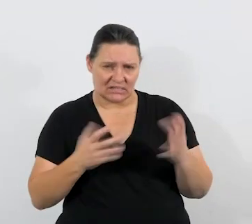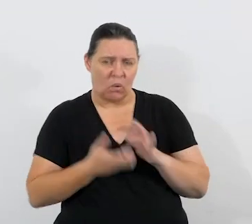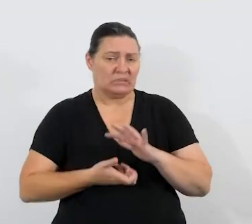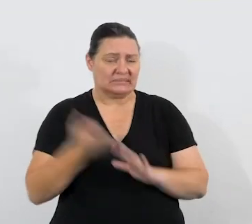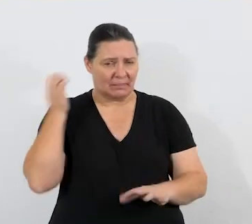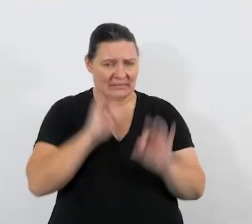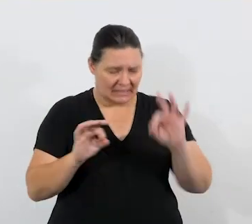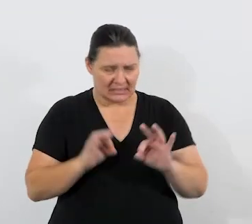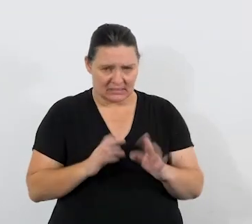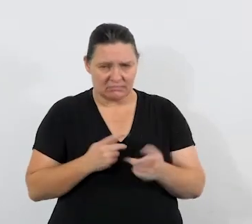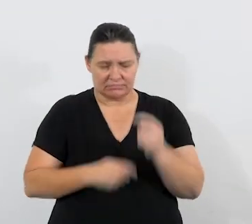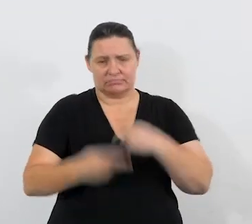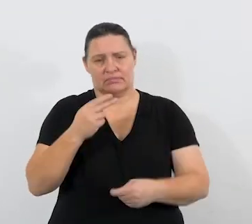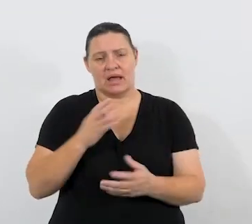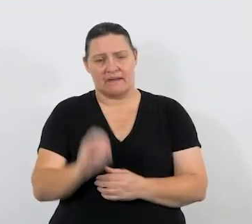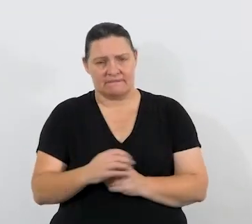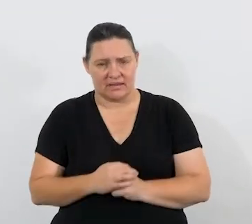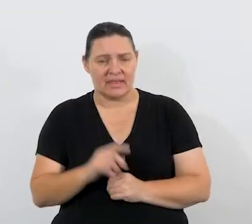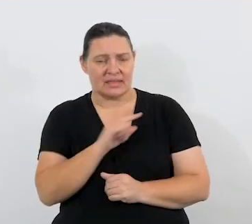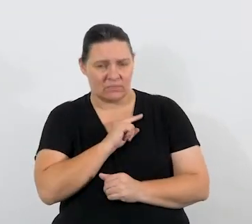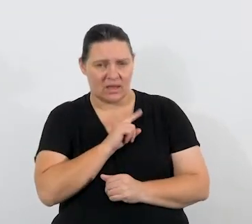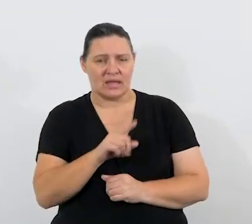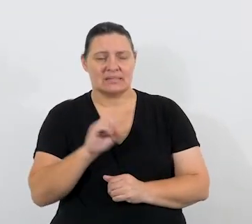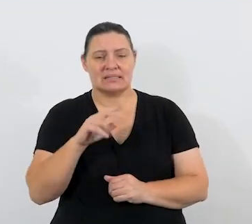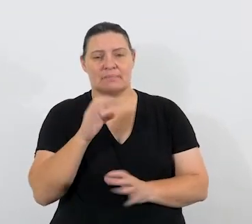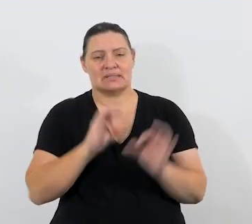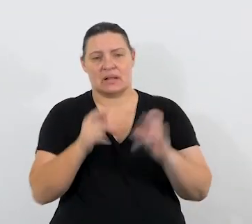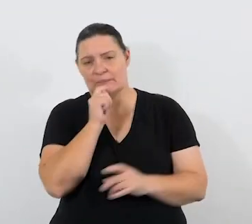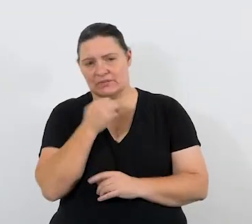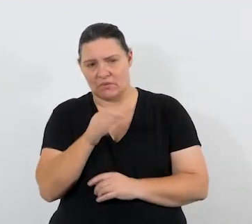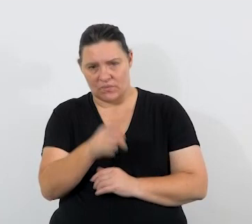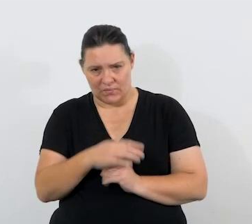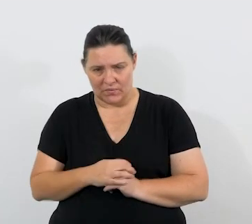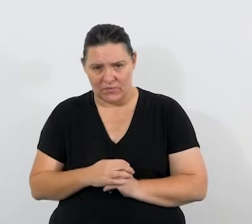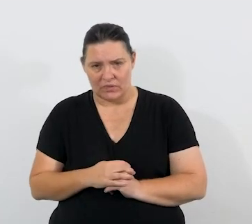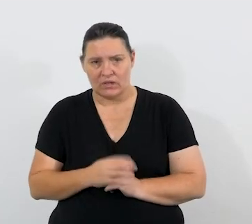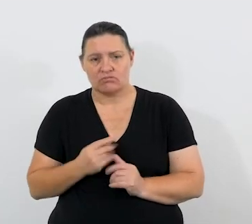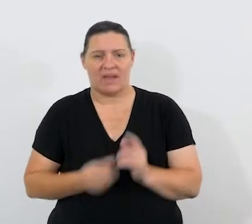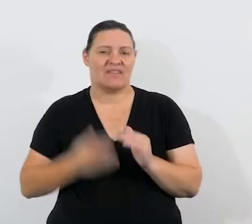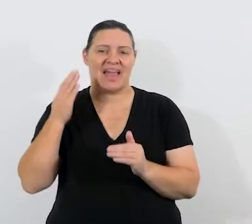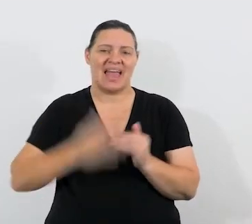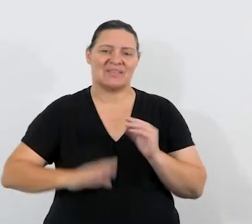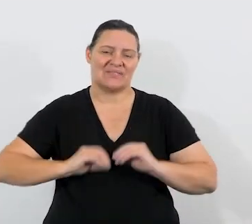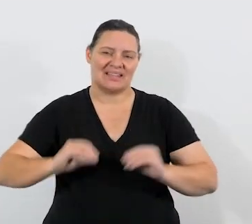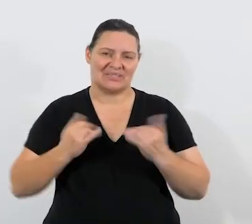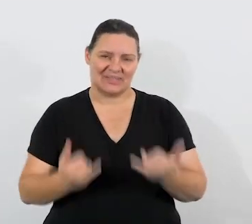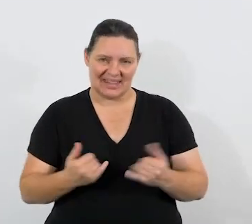cells or damaged cells. So that is what stem cells are used for. So we have reached the